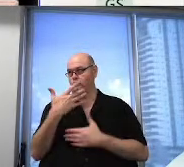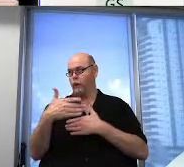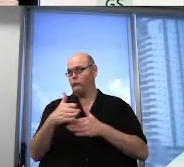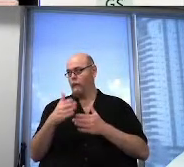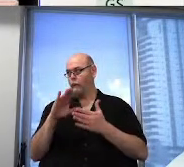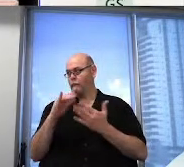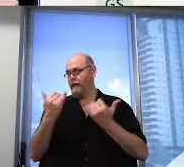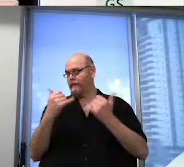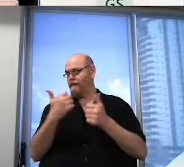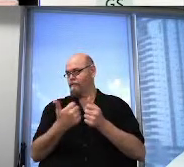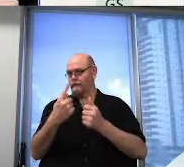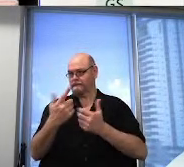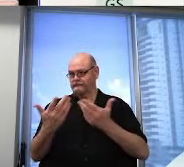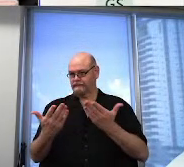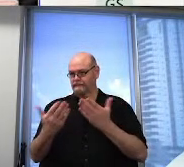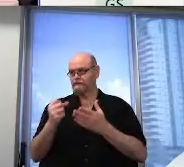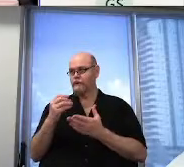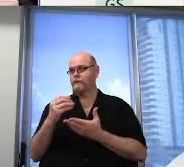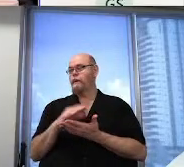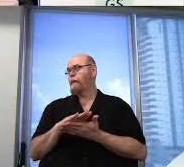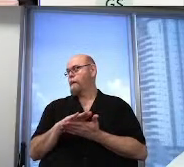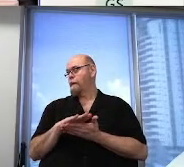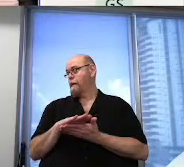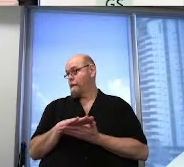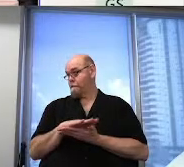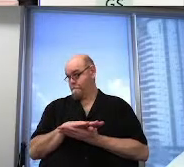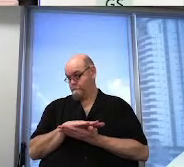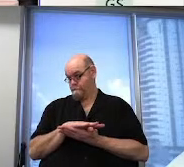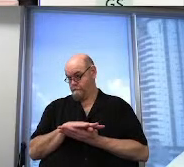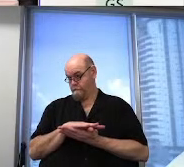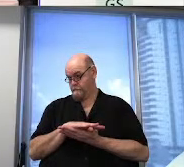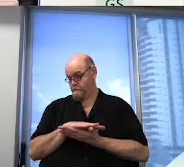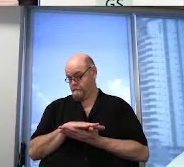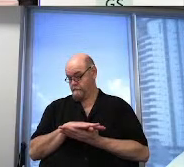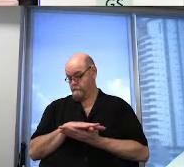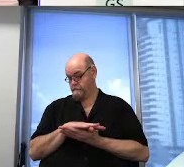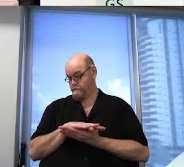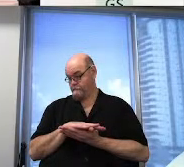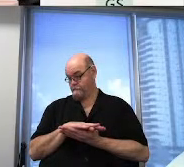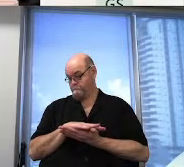warm room now that everybody's here. All right, Mr. Burgermeister.